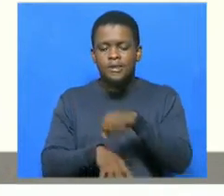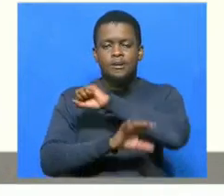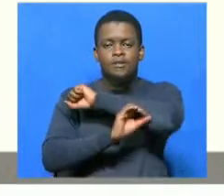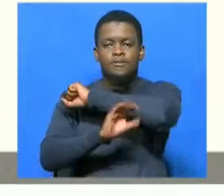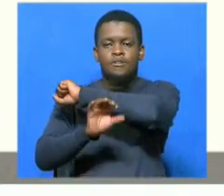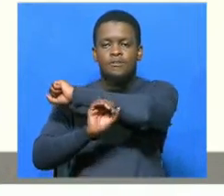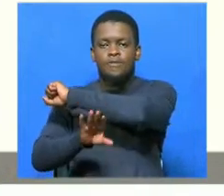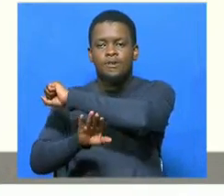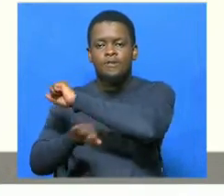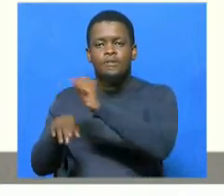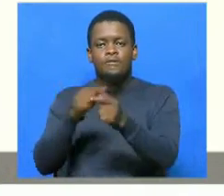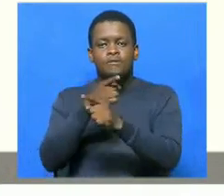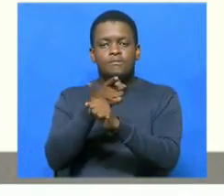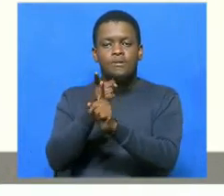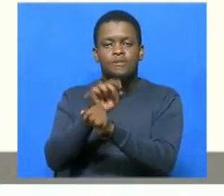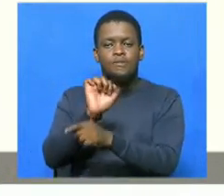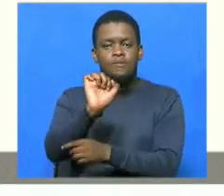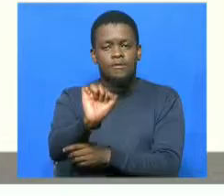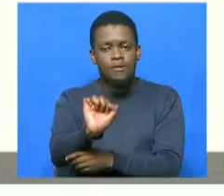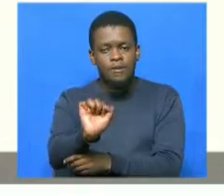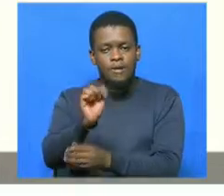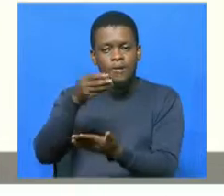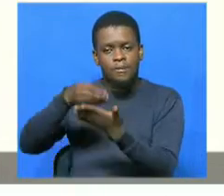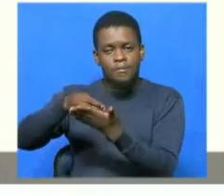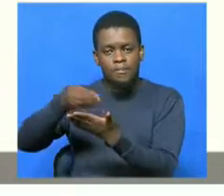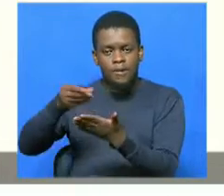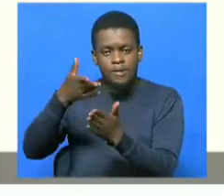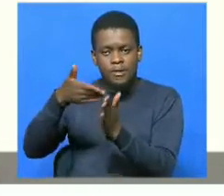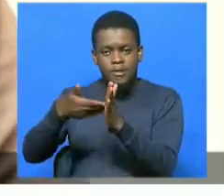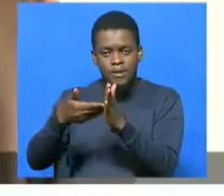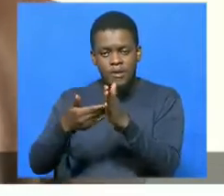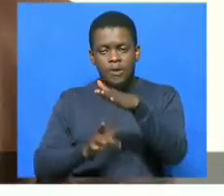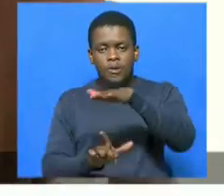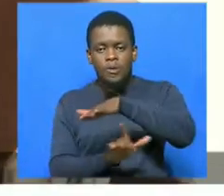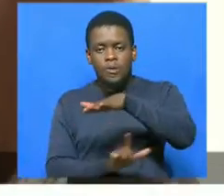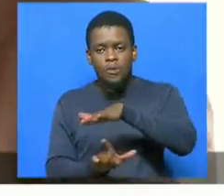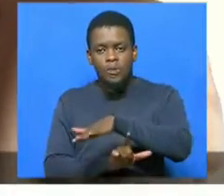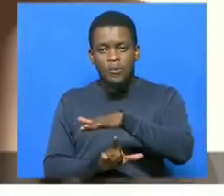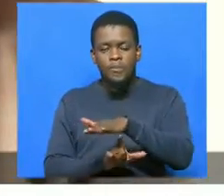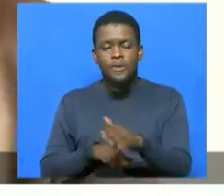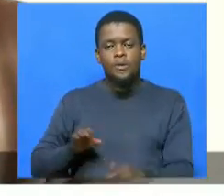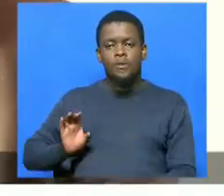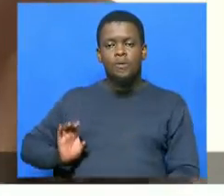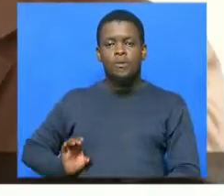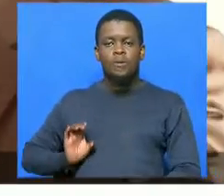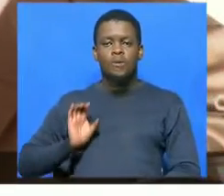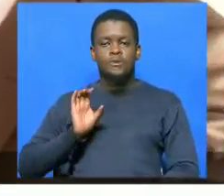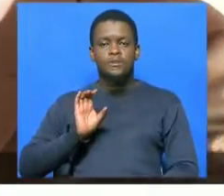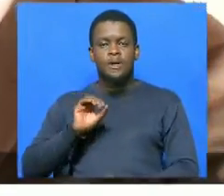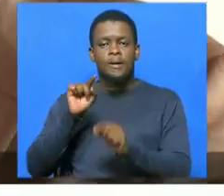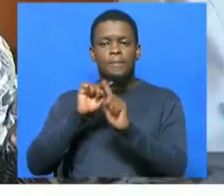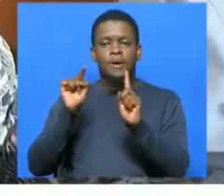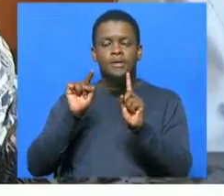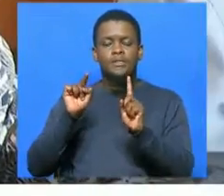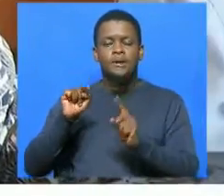from us like Bump, they buy our produce at a lower price and sell them with a large margin. Let our customers buy our